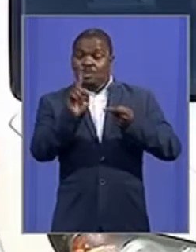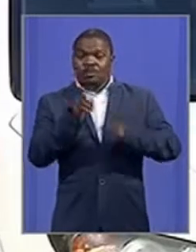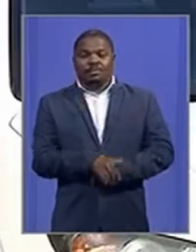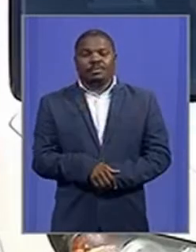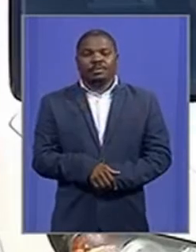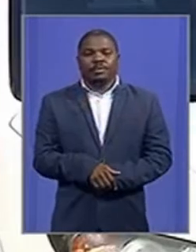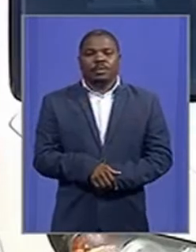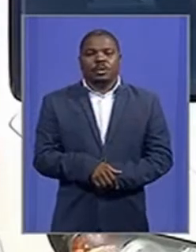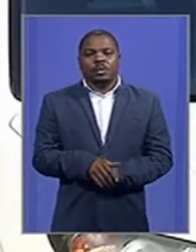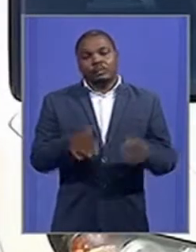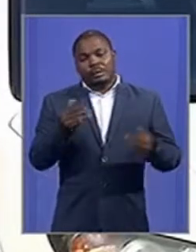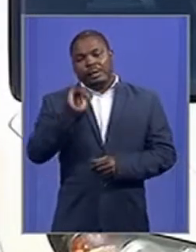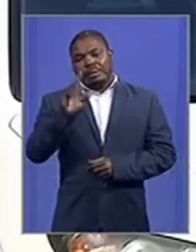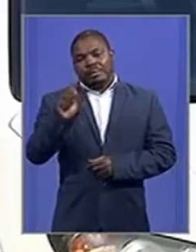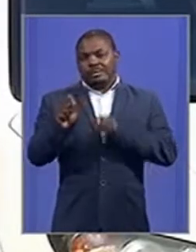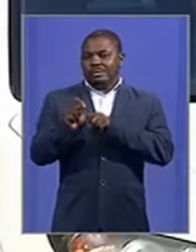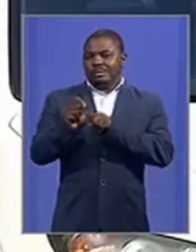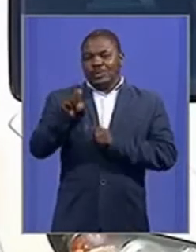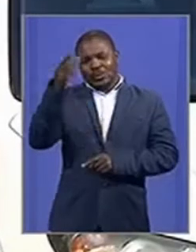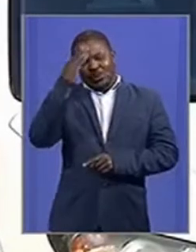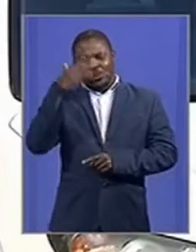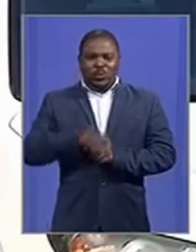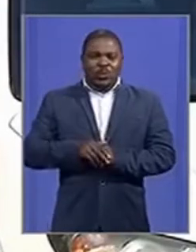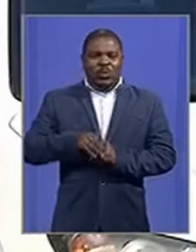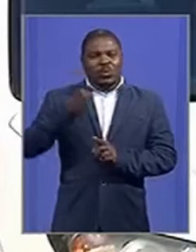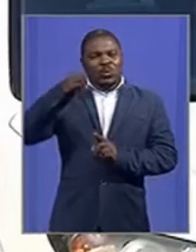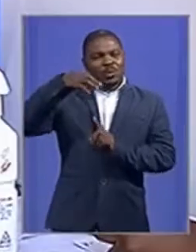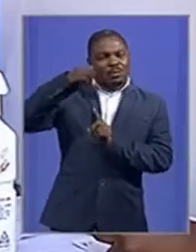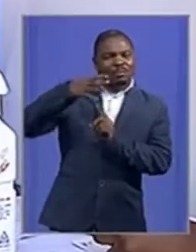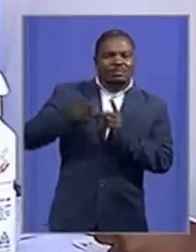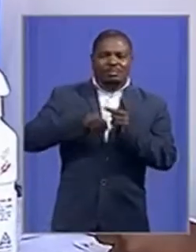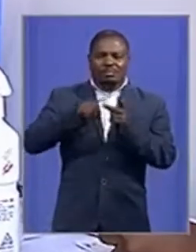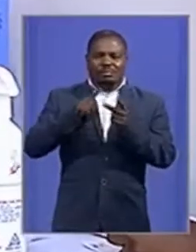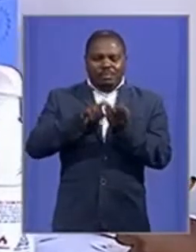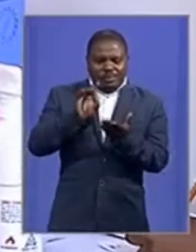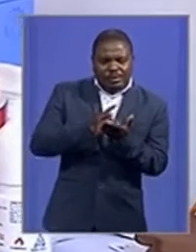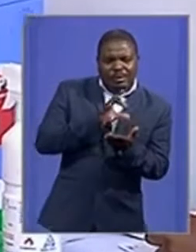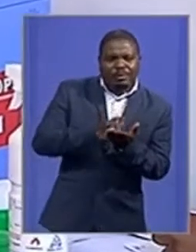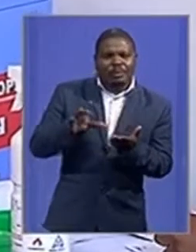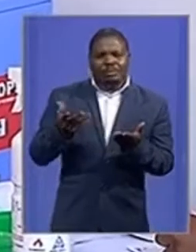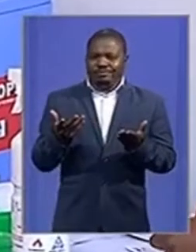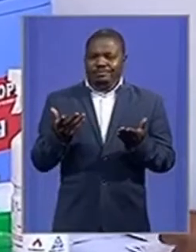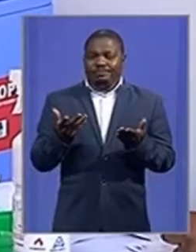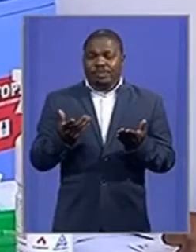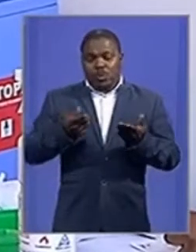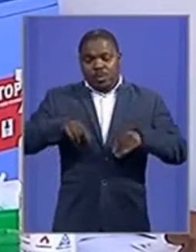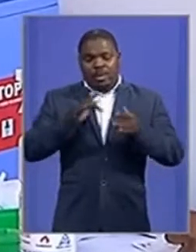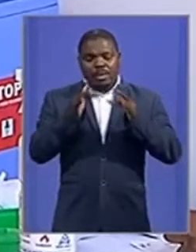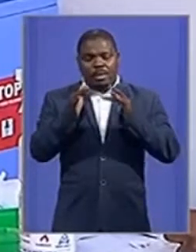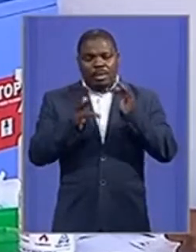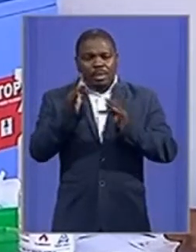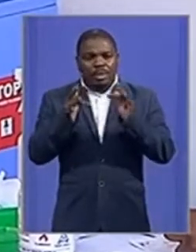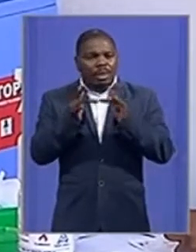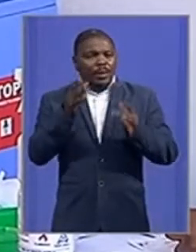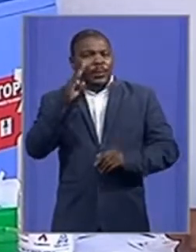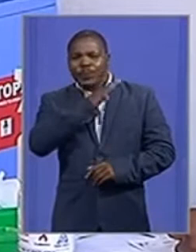that with the IT, you know, the routers, the tablets, we don't have network.